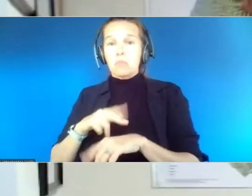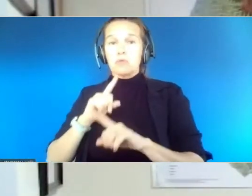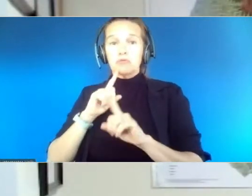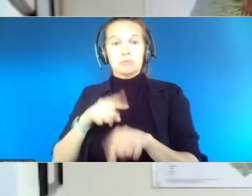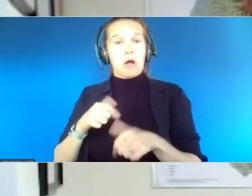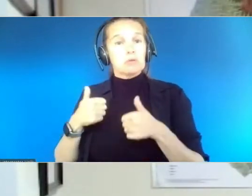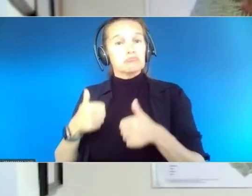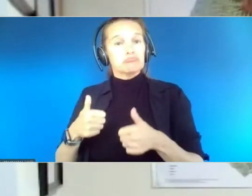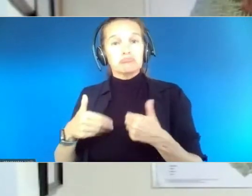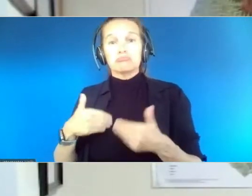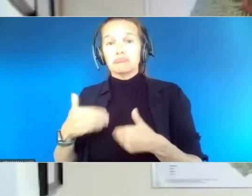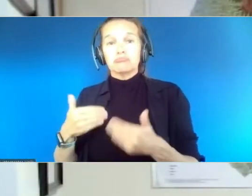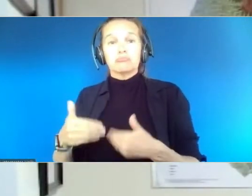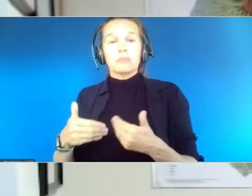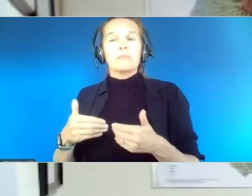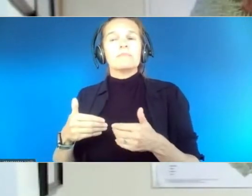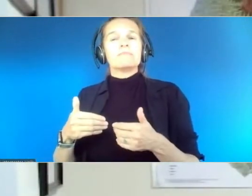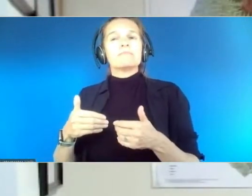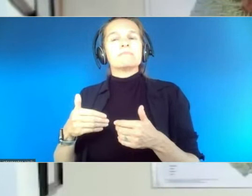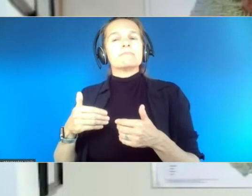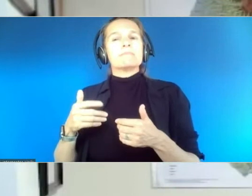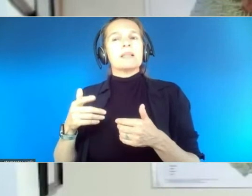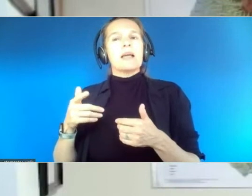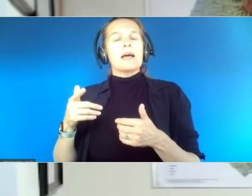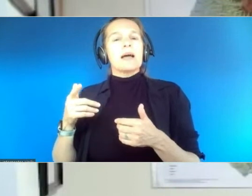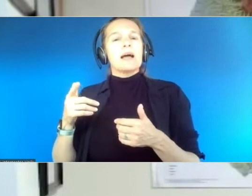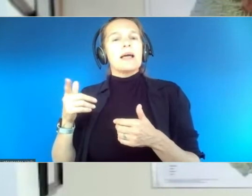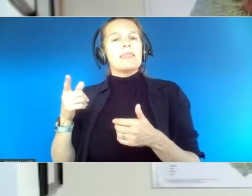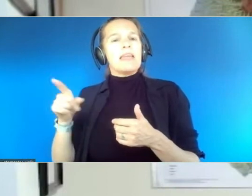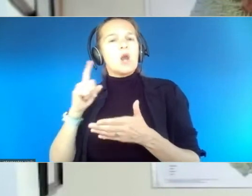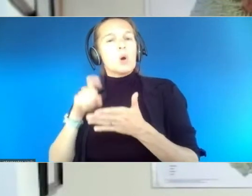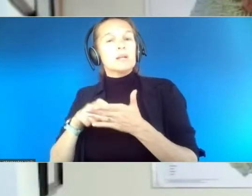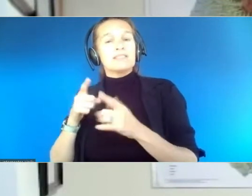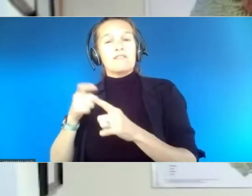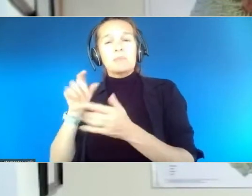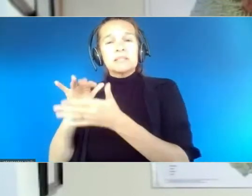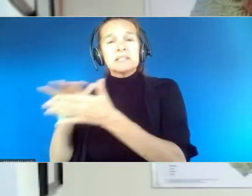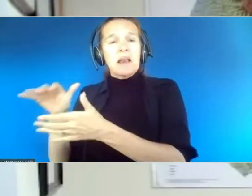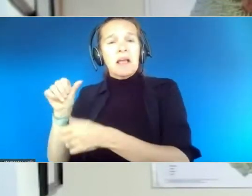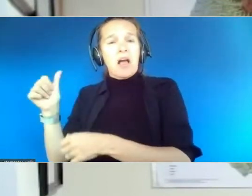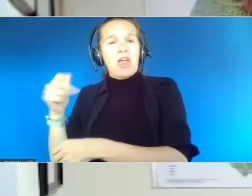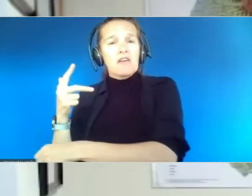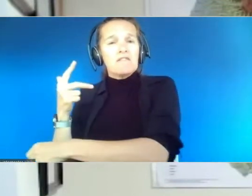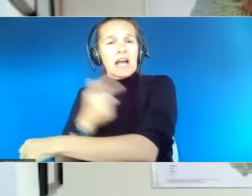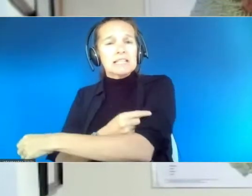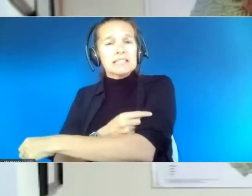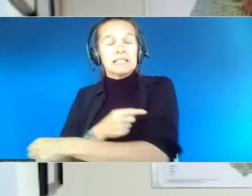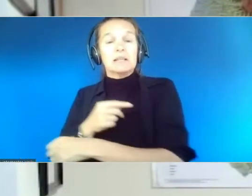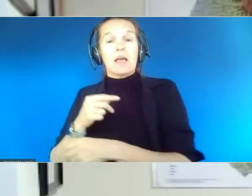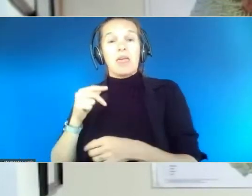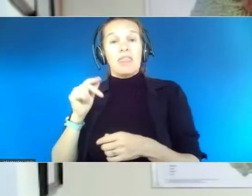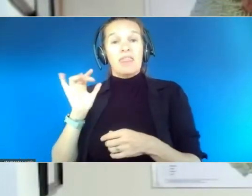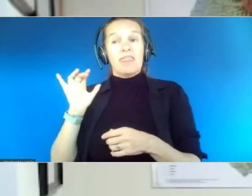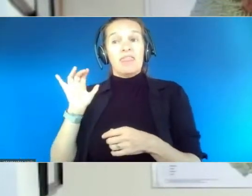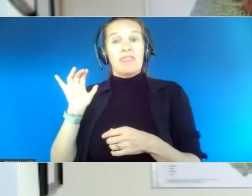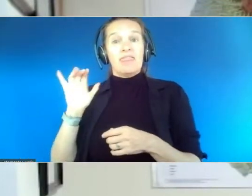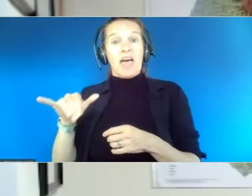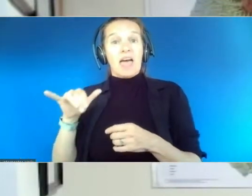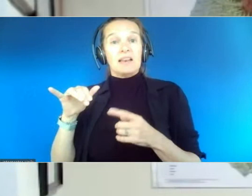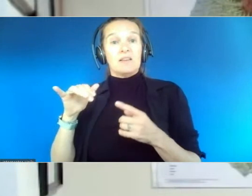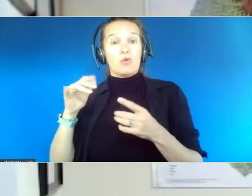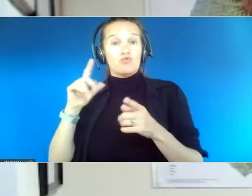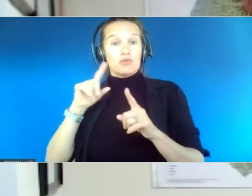is a concern, and this is, from other vaccines, that the efficacy of that response may